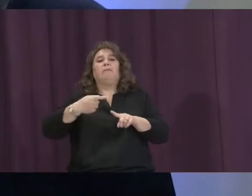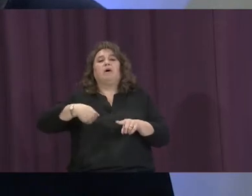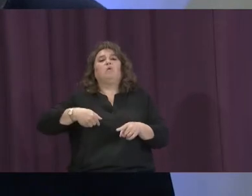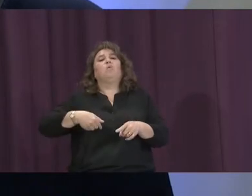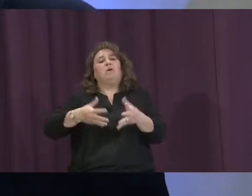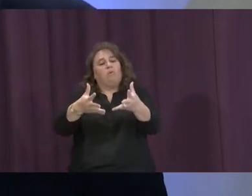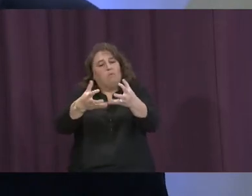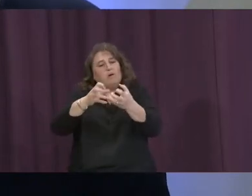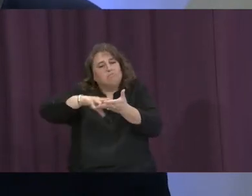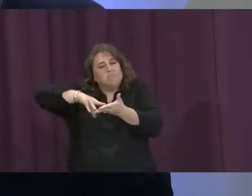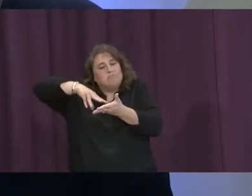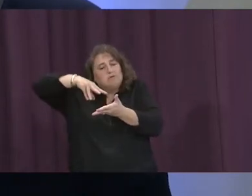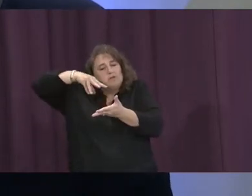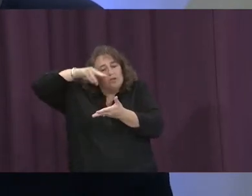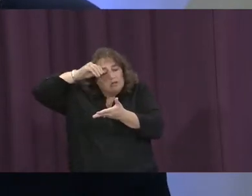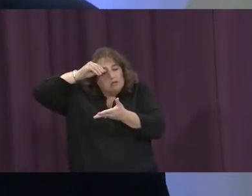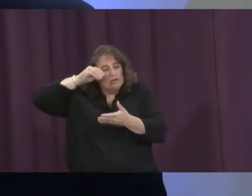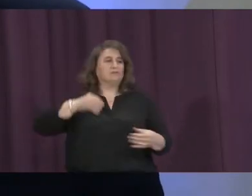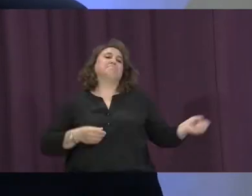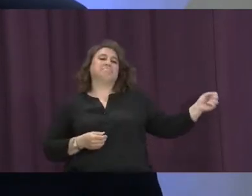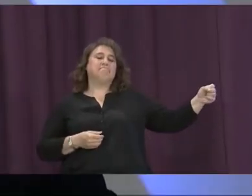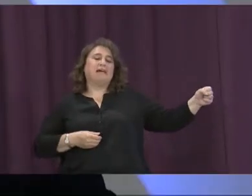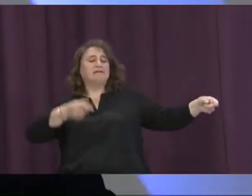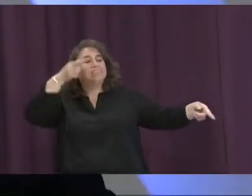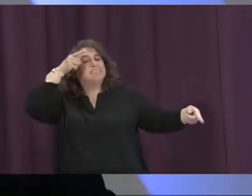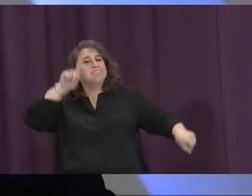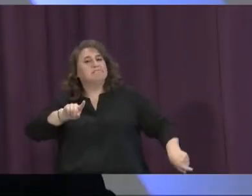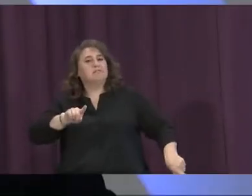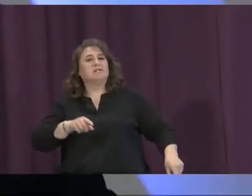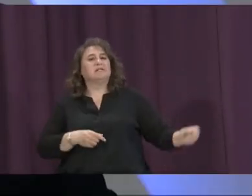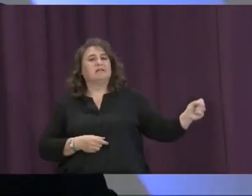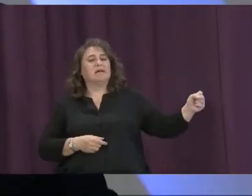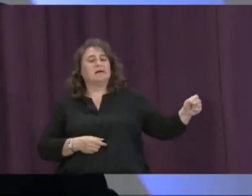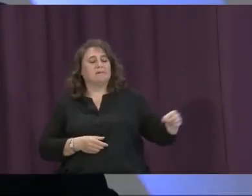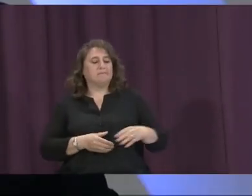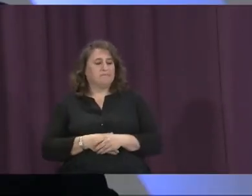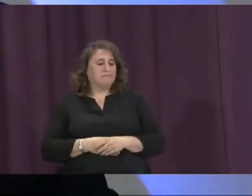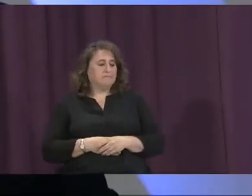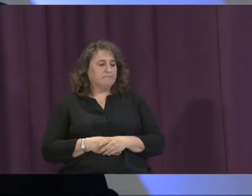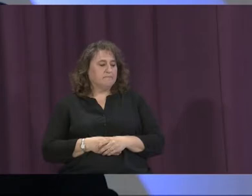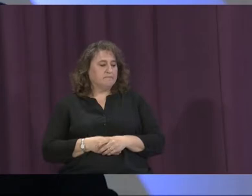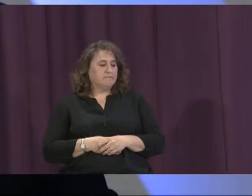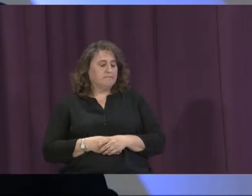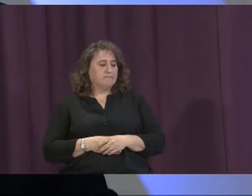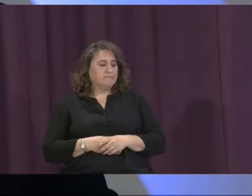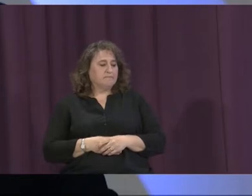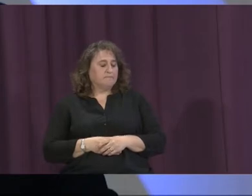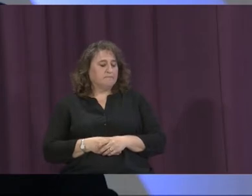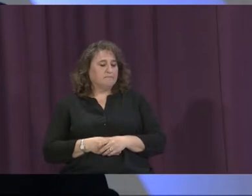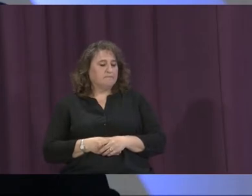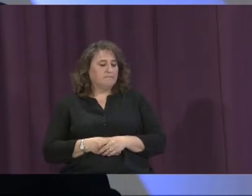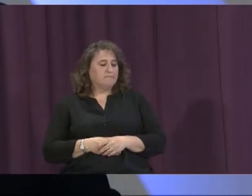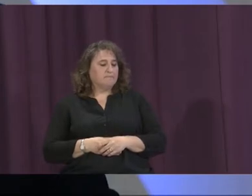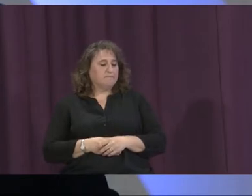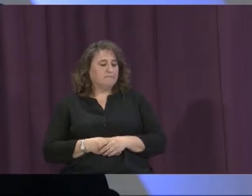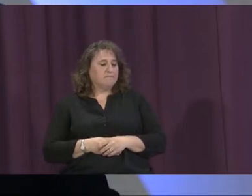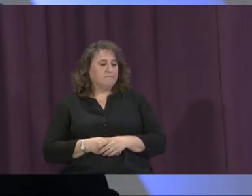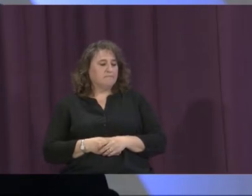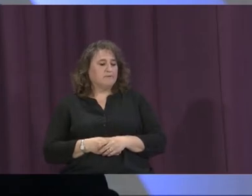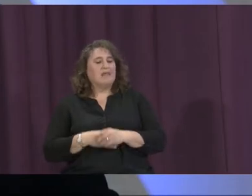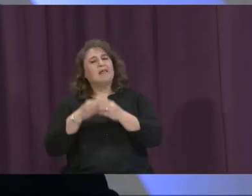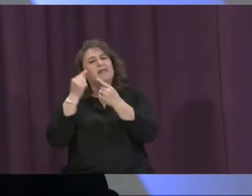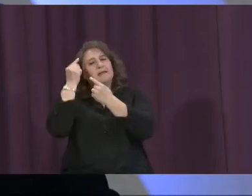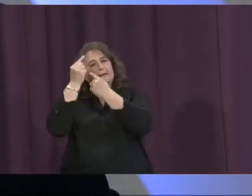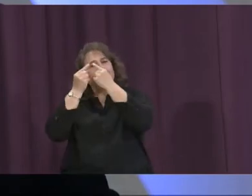learn. Right. Yeah. I agree. Absolutely. And I, you know, I just, you know, when we think of the